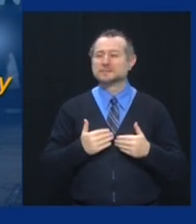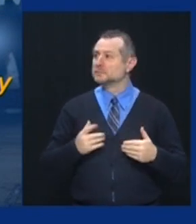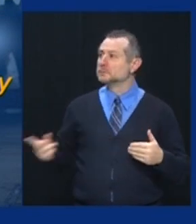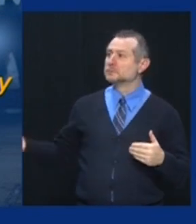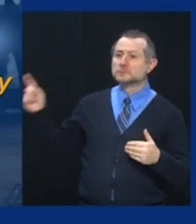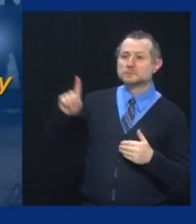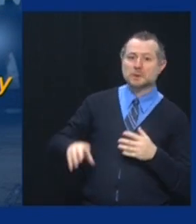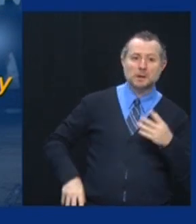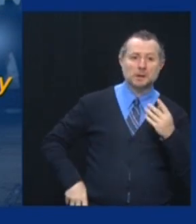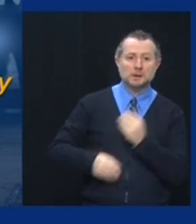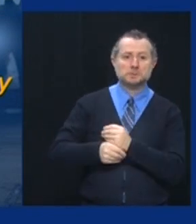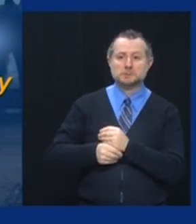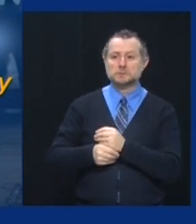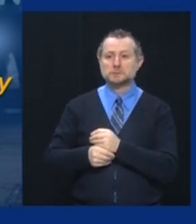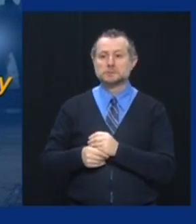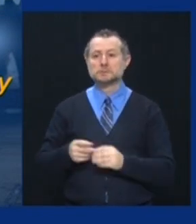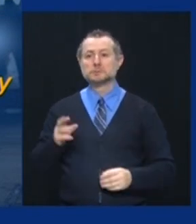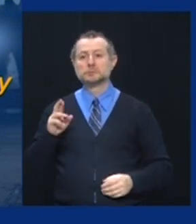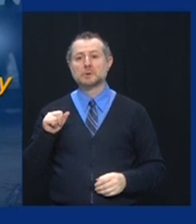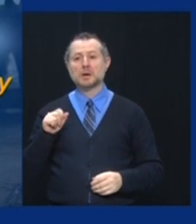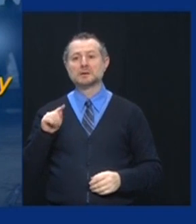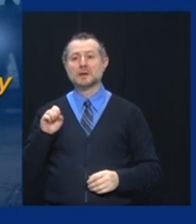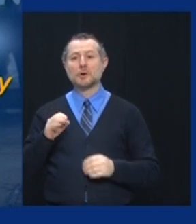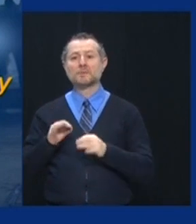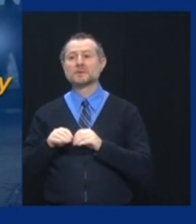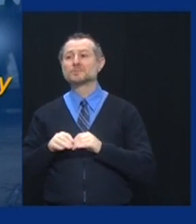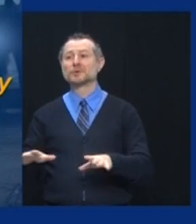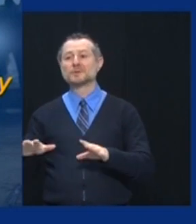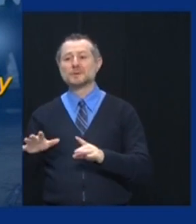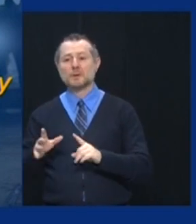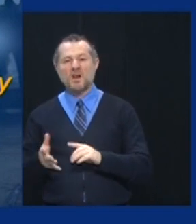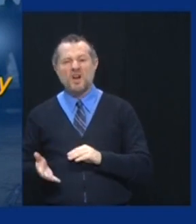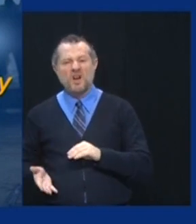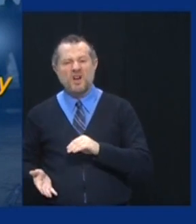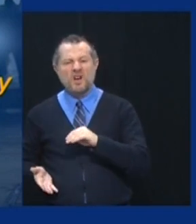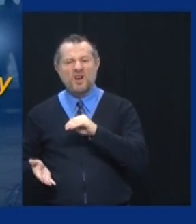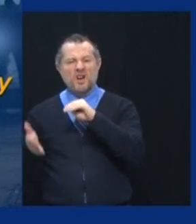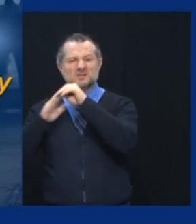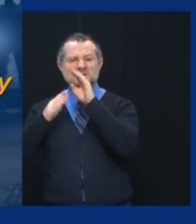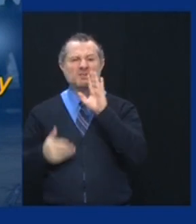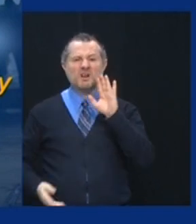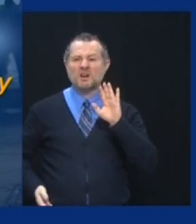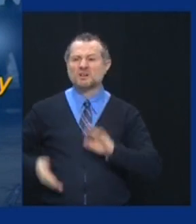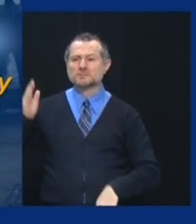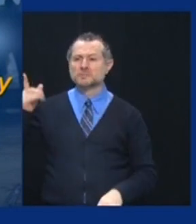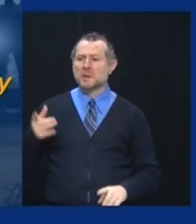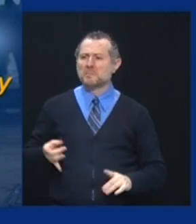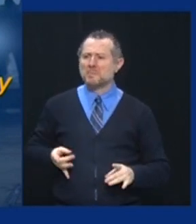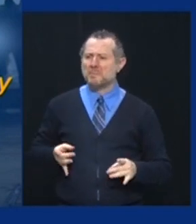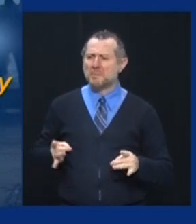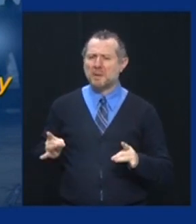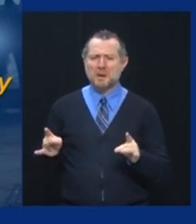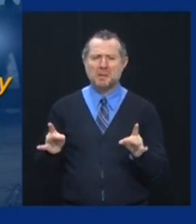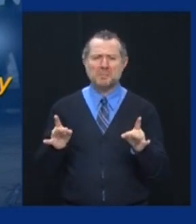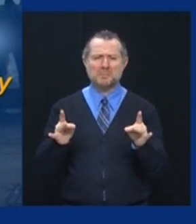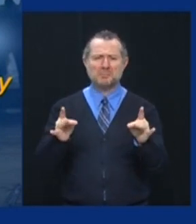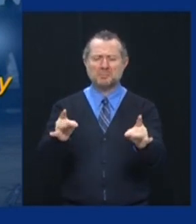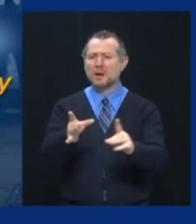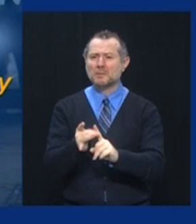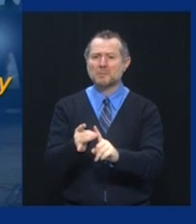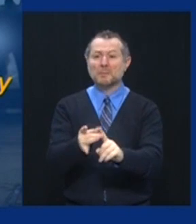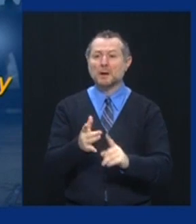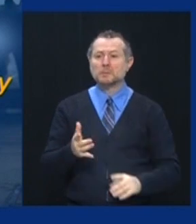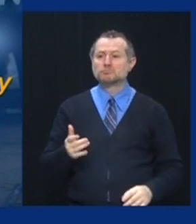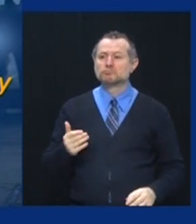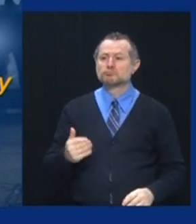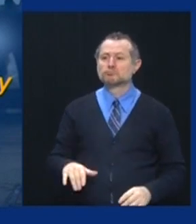the rate of transmission goes way up. The rate of infection goes way up. And it's no longer